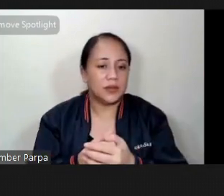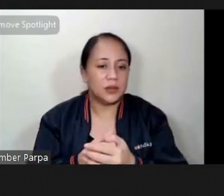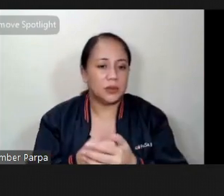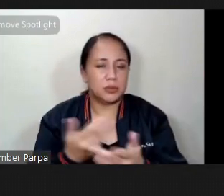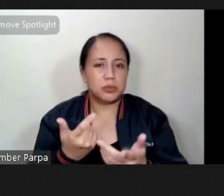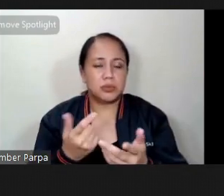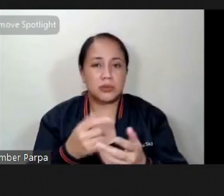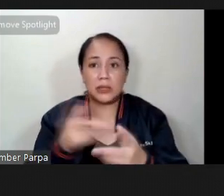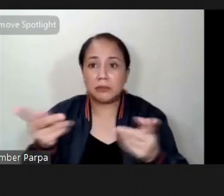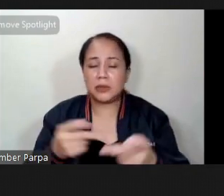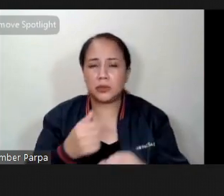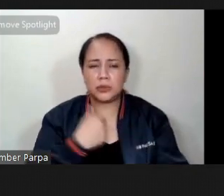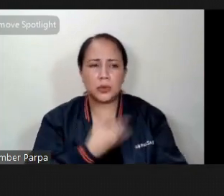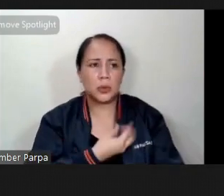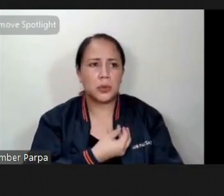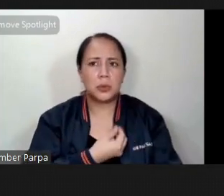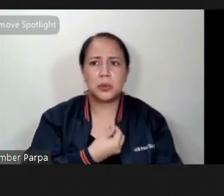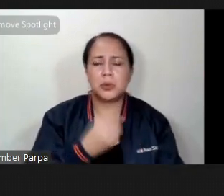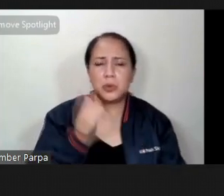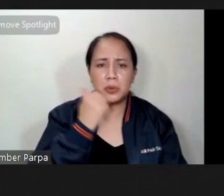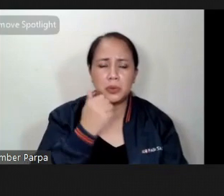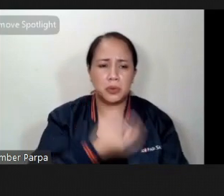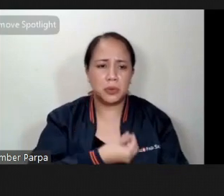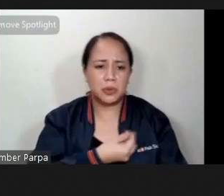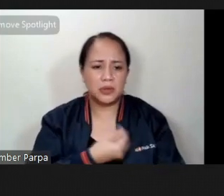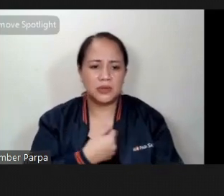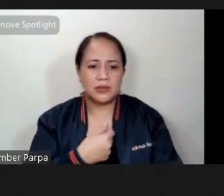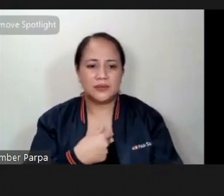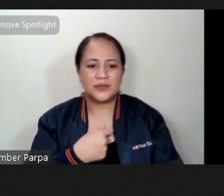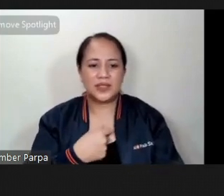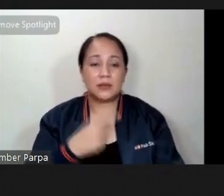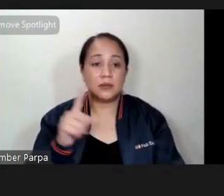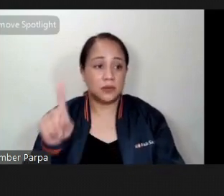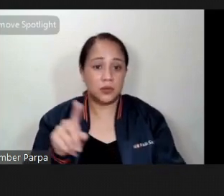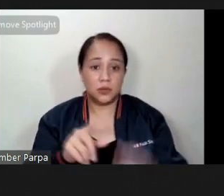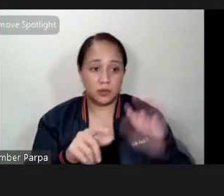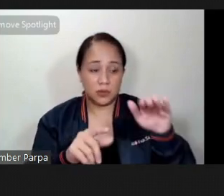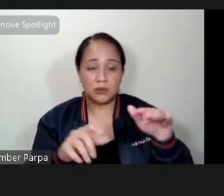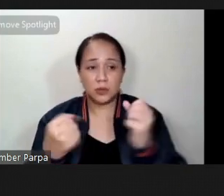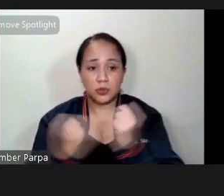and threatened. Be your child's primary support system.